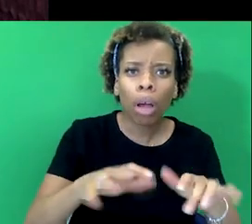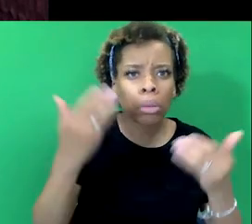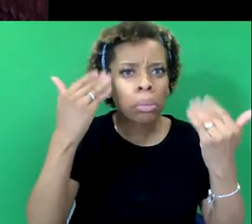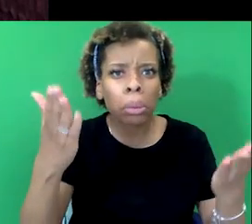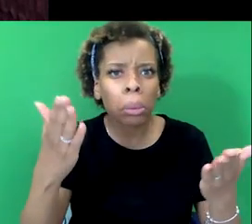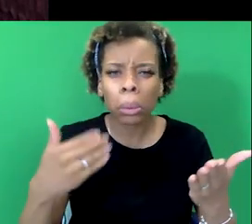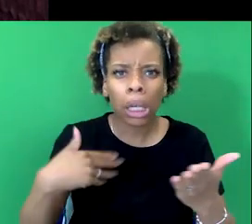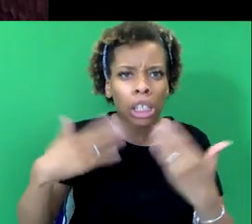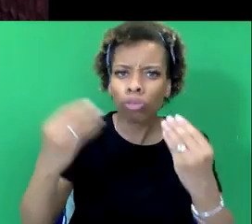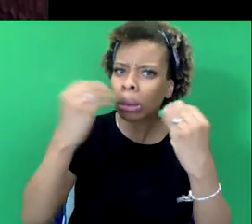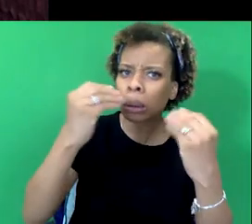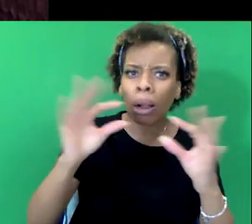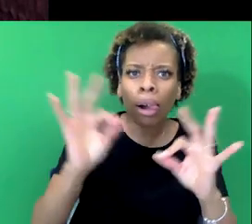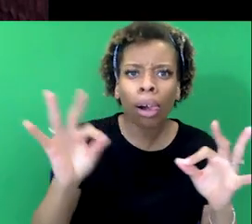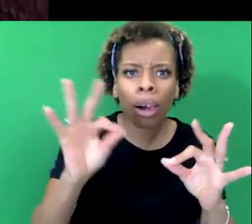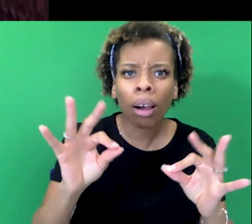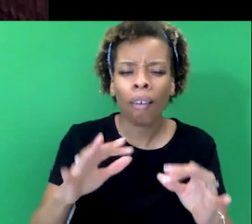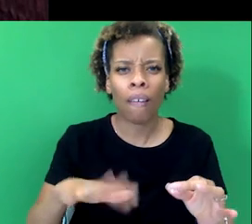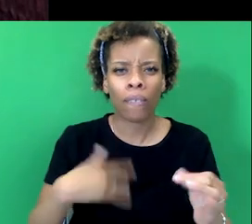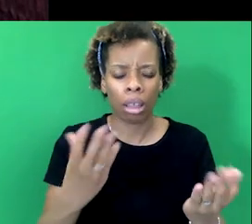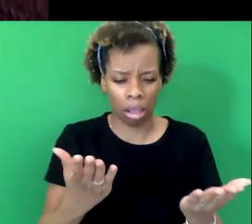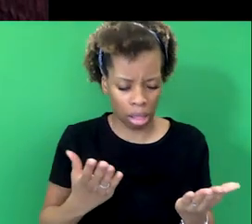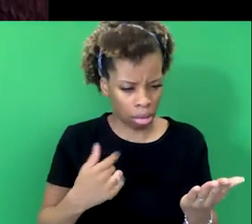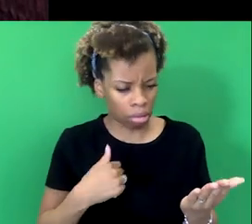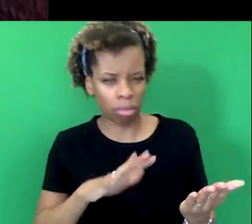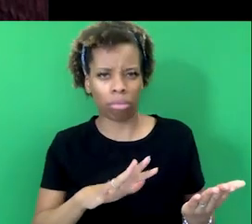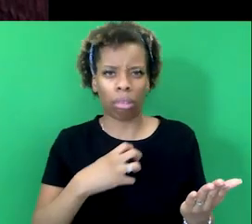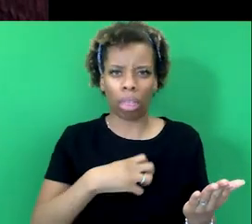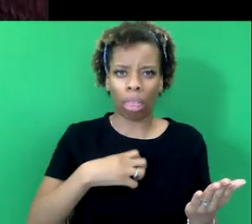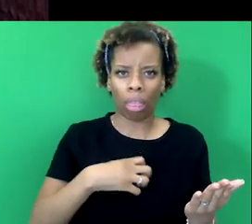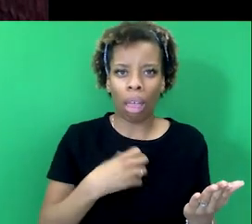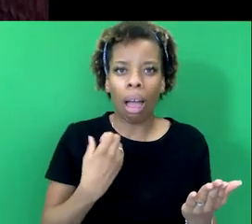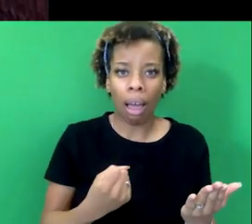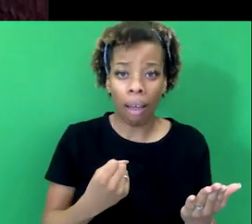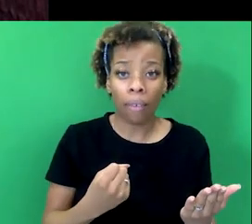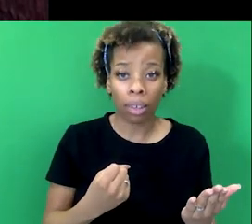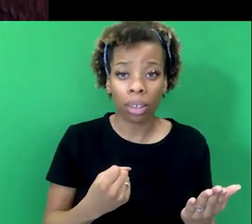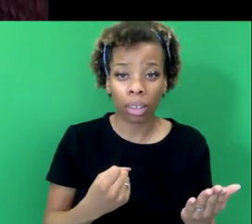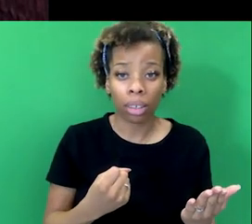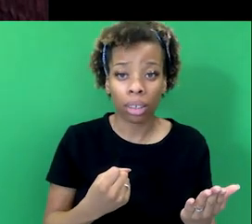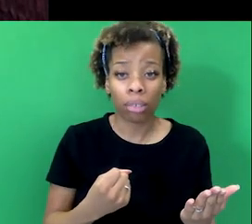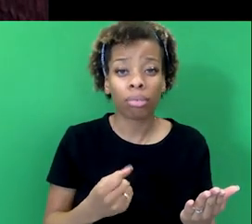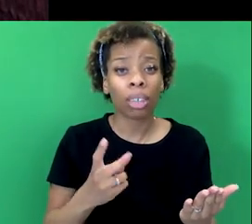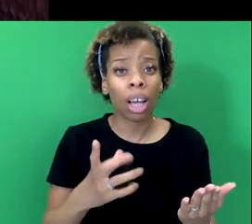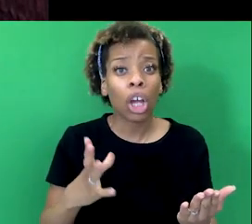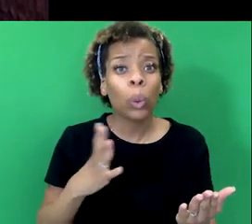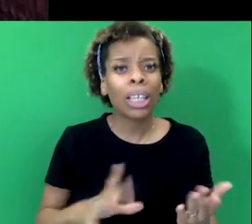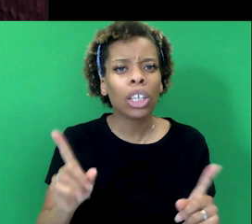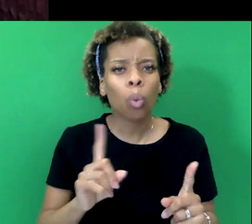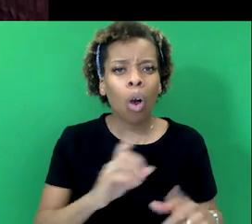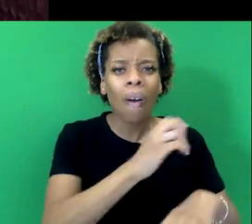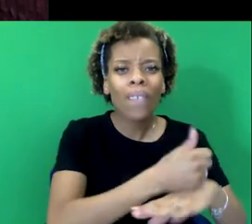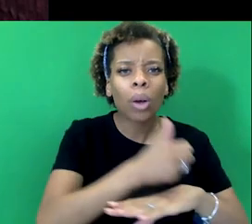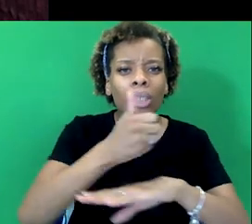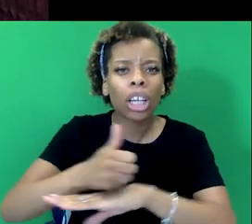book, they might feel uncomfortable with the presentation of this material. You have to have tent poles, if you like.